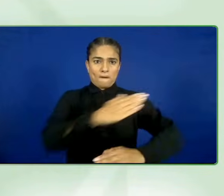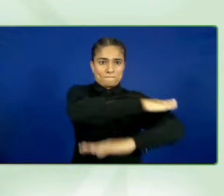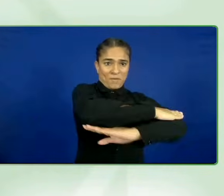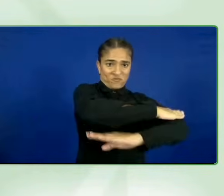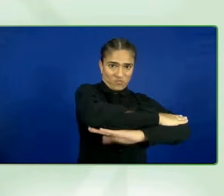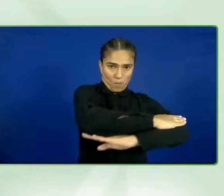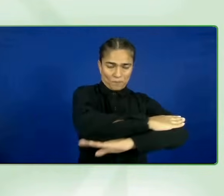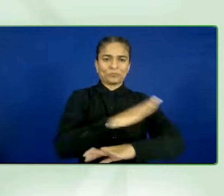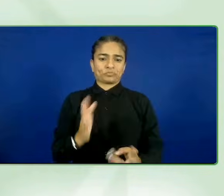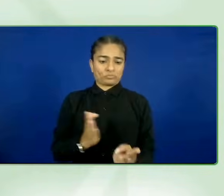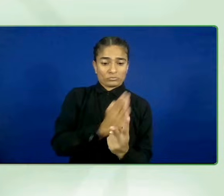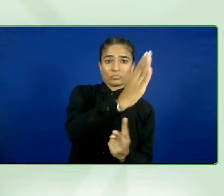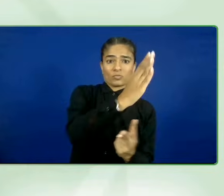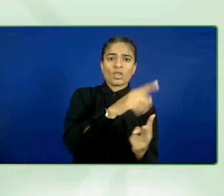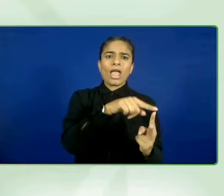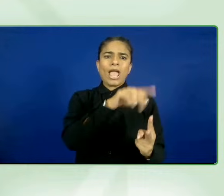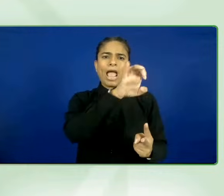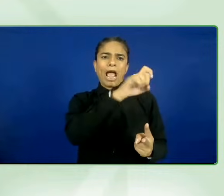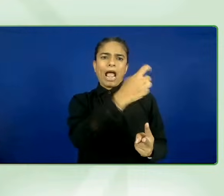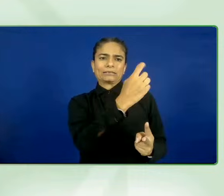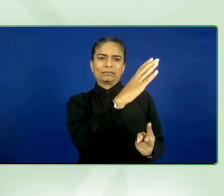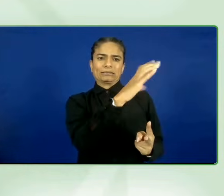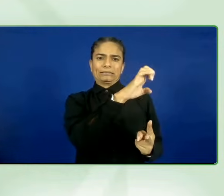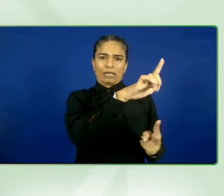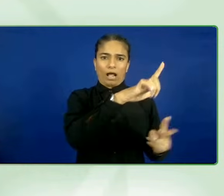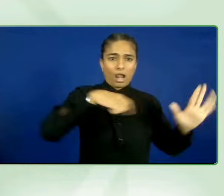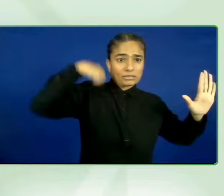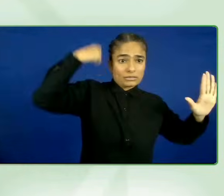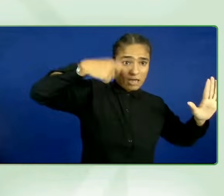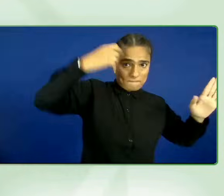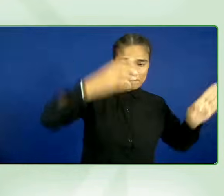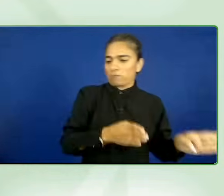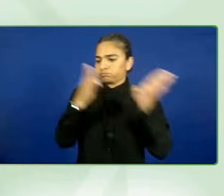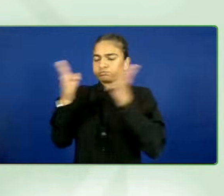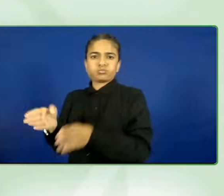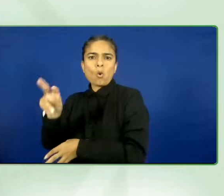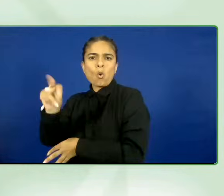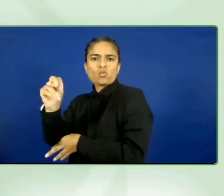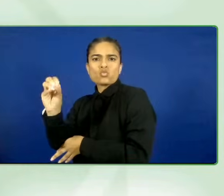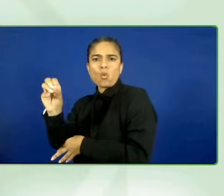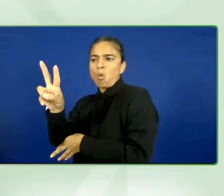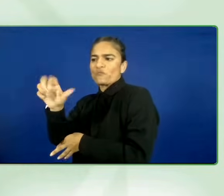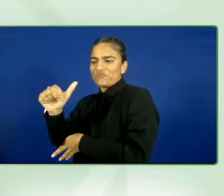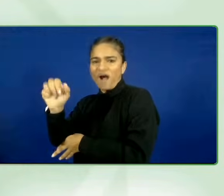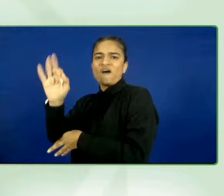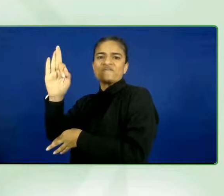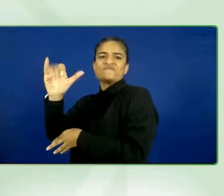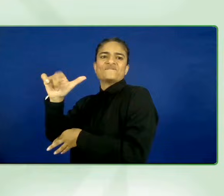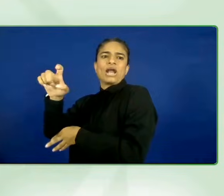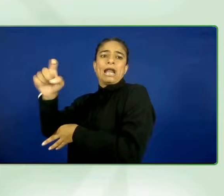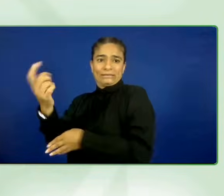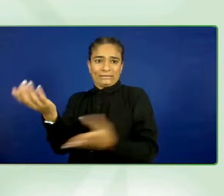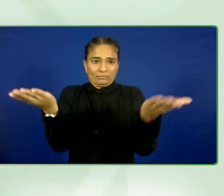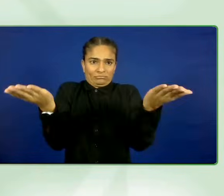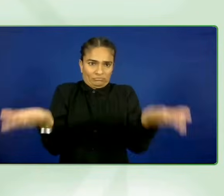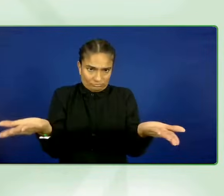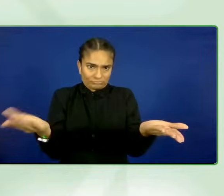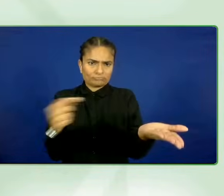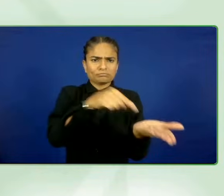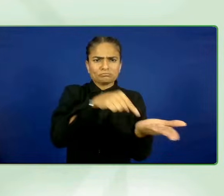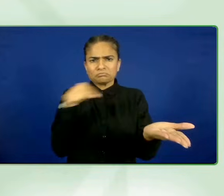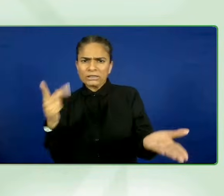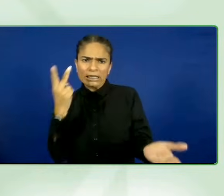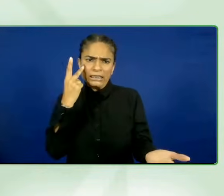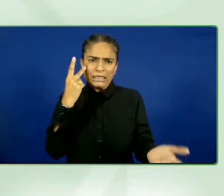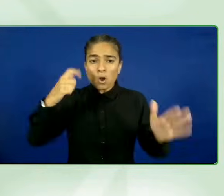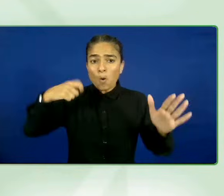the theaters and plays back the audio description or sign language for the user as per their requirement. And I'm sorry to interrupt you. Just